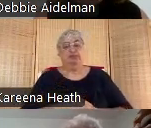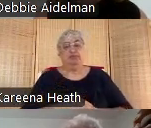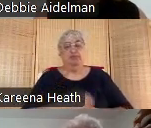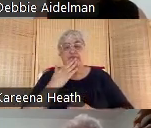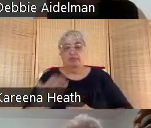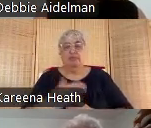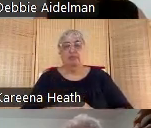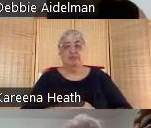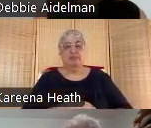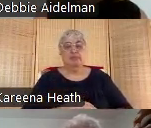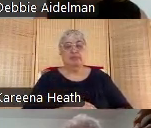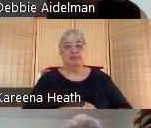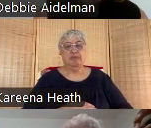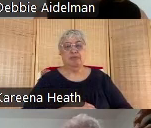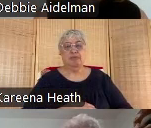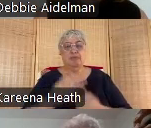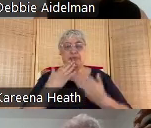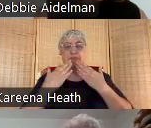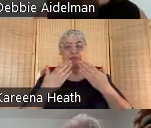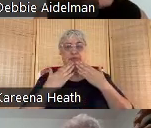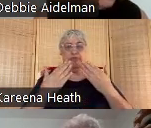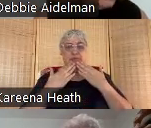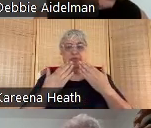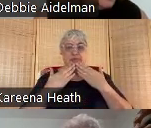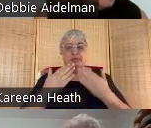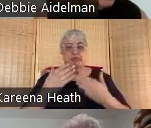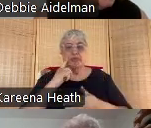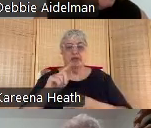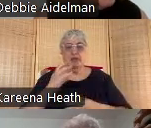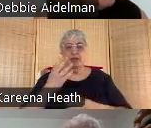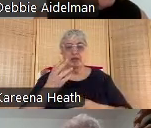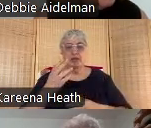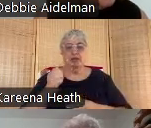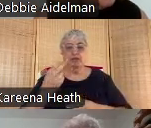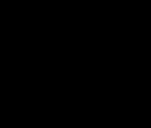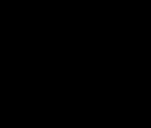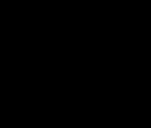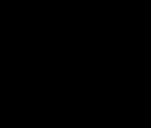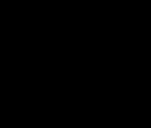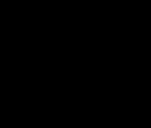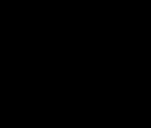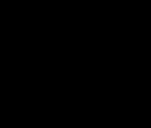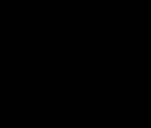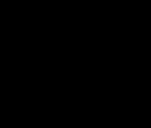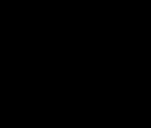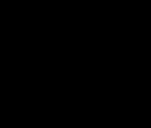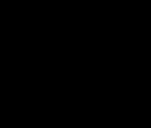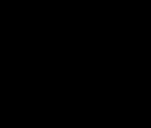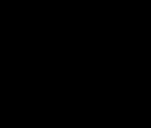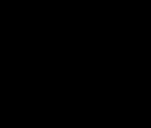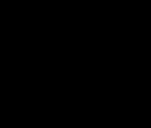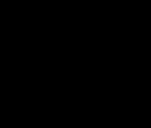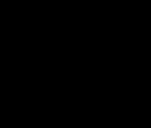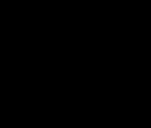Thank you. Thank you both. Thank you both, Dr. Chabner and Debbie. And just a reminder to